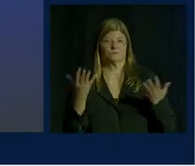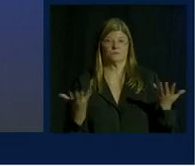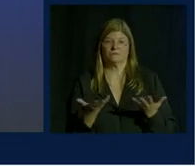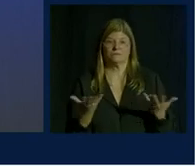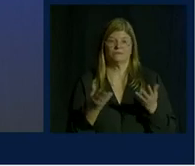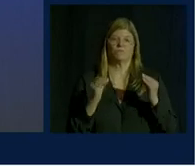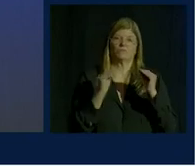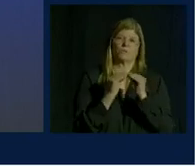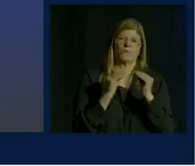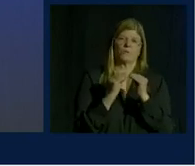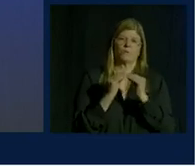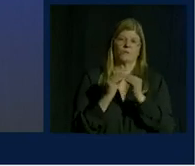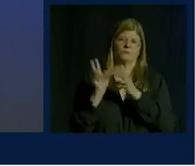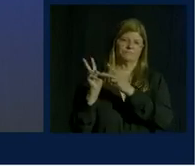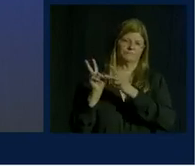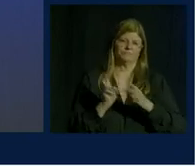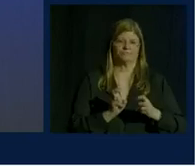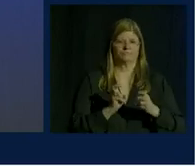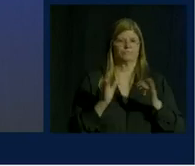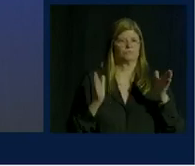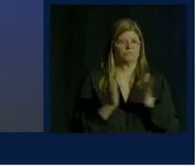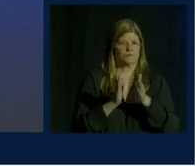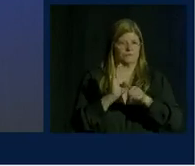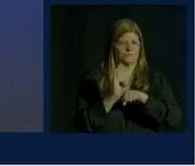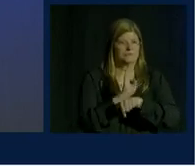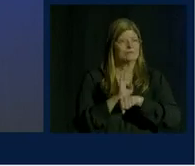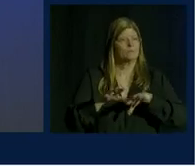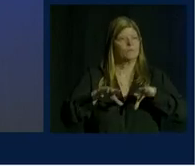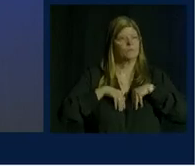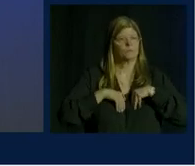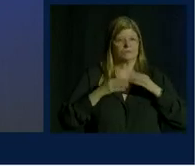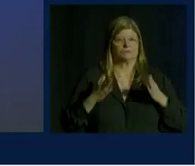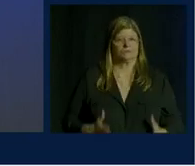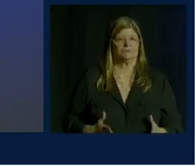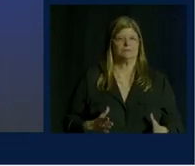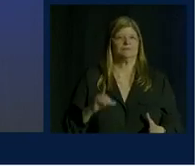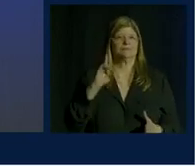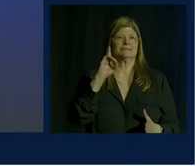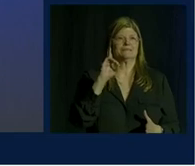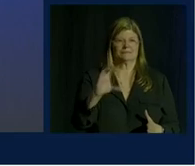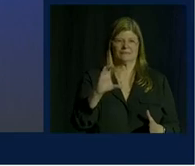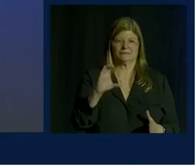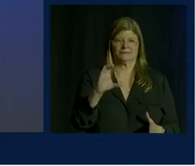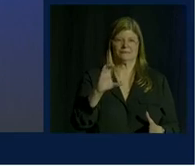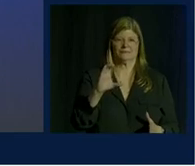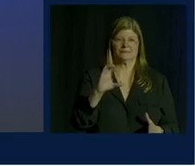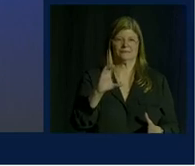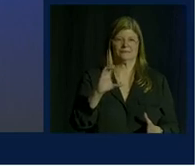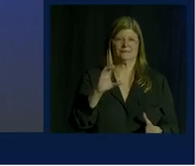I'm a small business owner myself. Outside of DC.gov, I'm one of the owners of Ivan and Tony Bar.